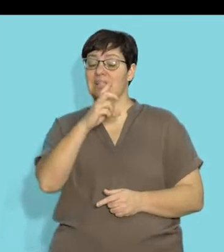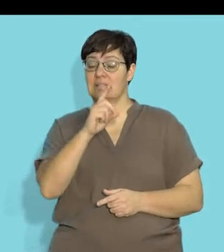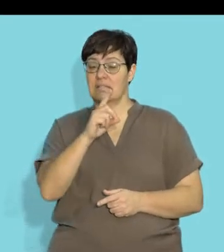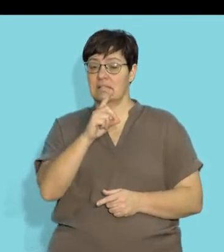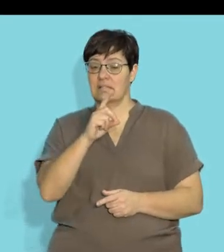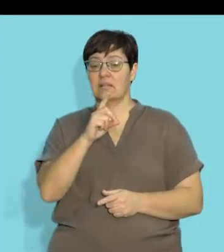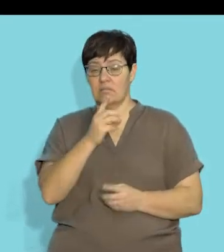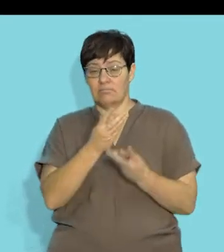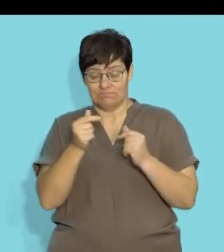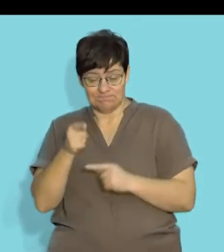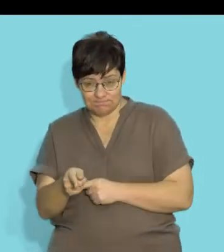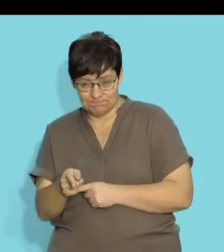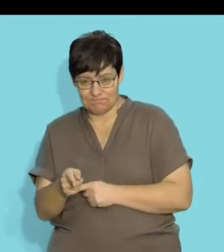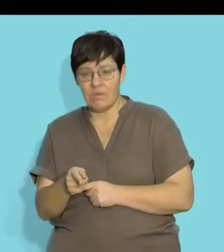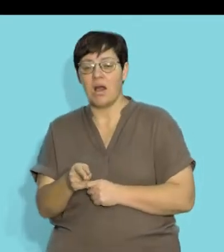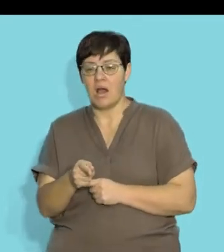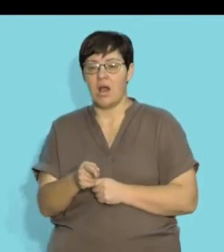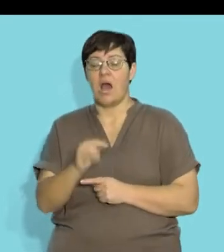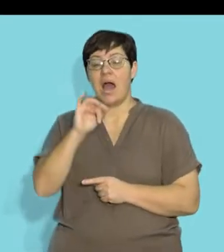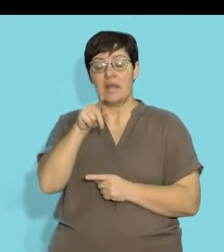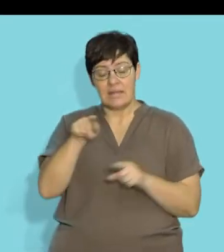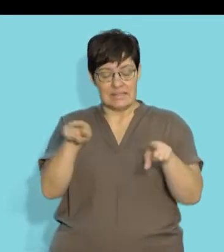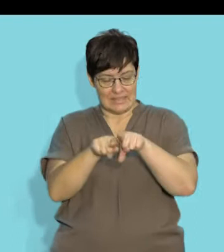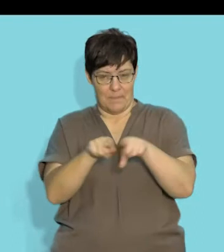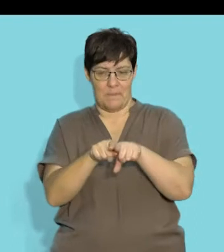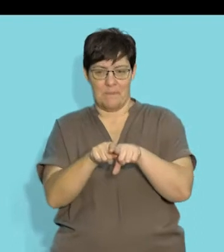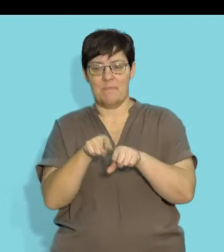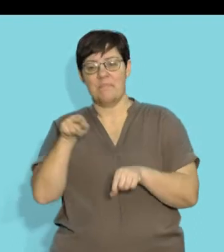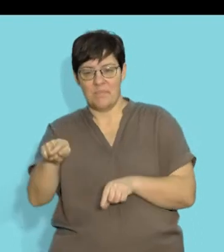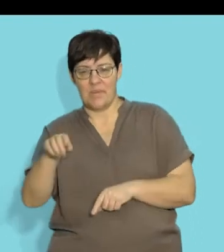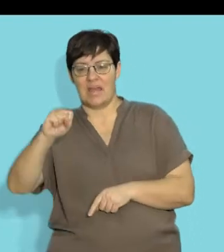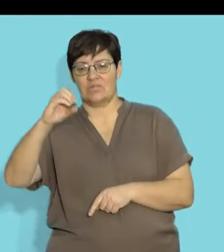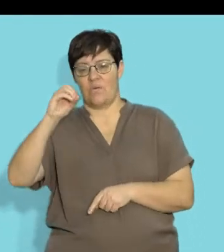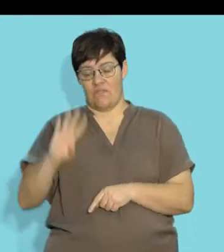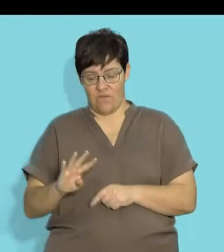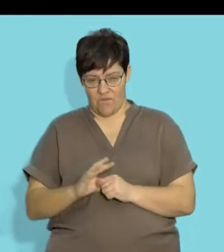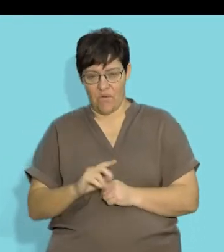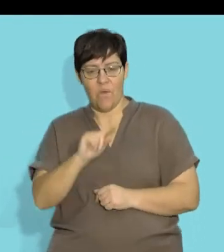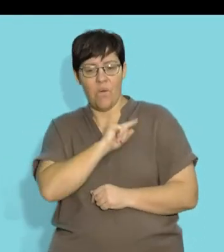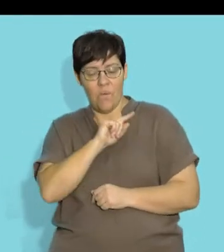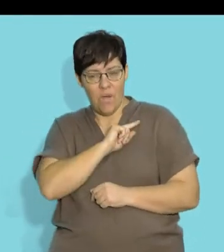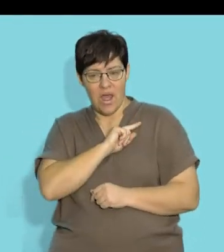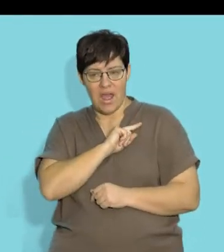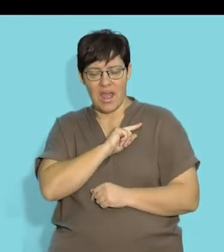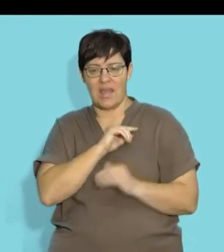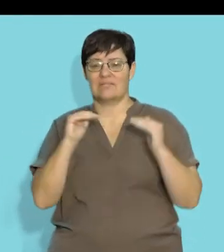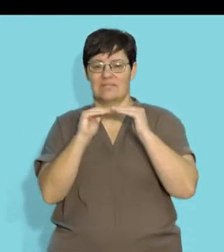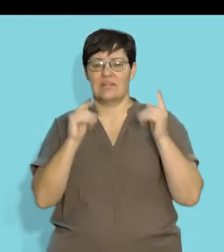the concentration of the sulfate ion will be the same as that of the sulfuric acid because of the stoichiometric